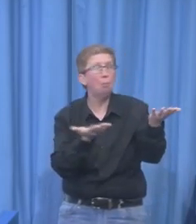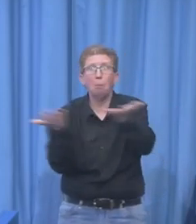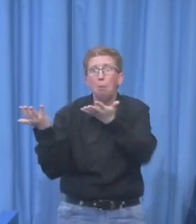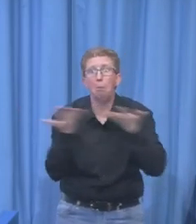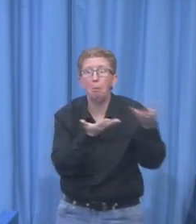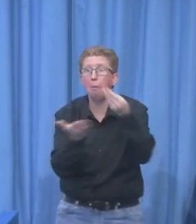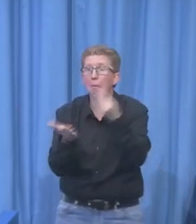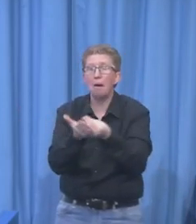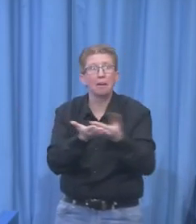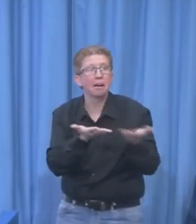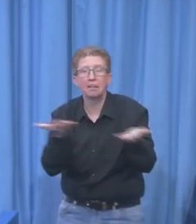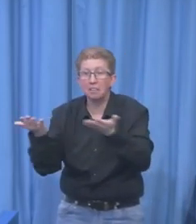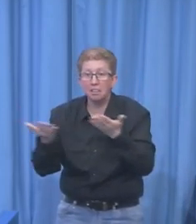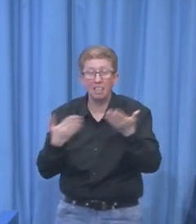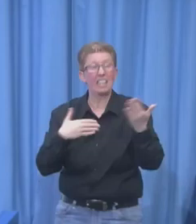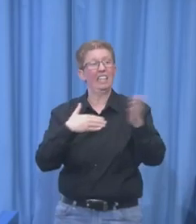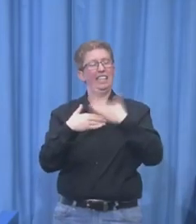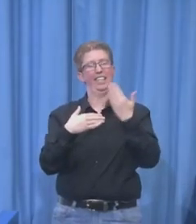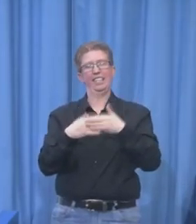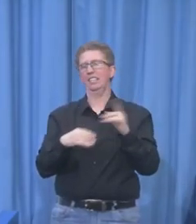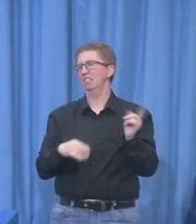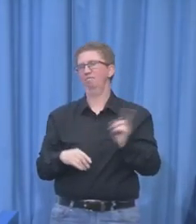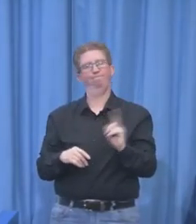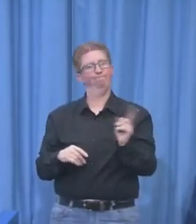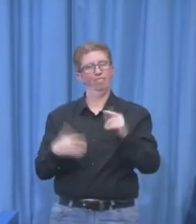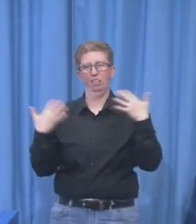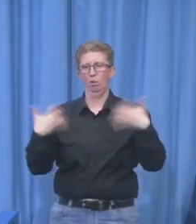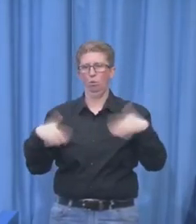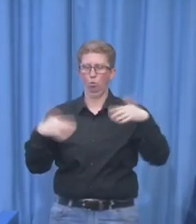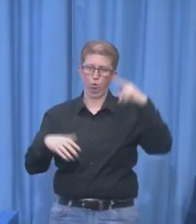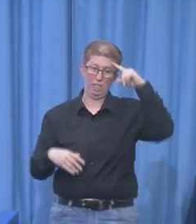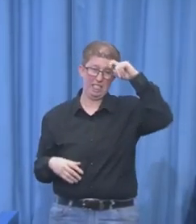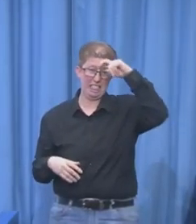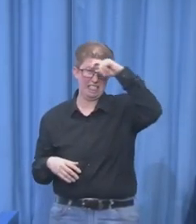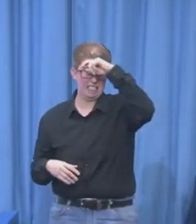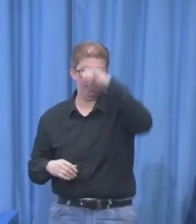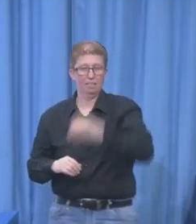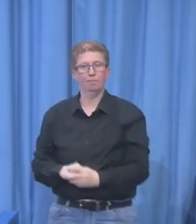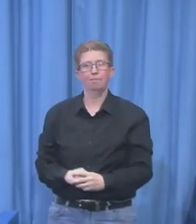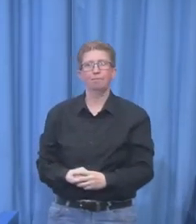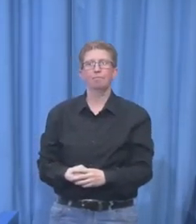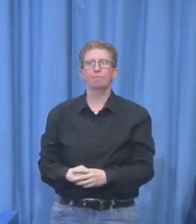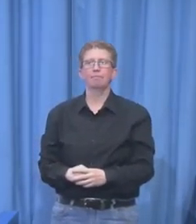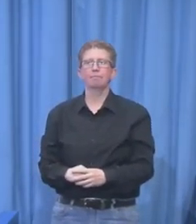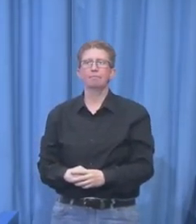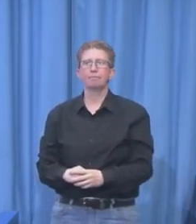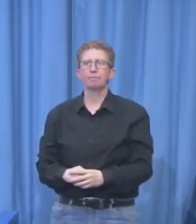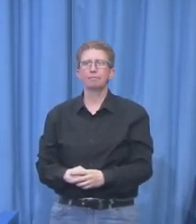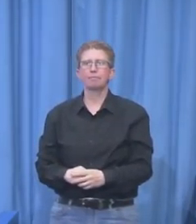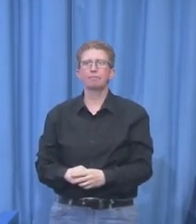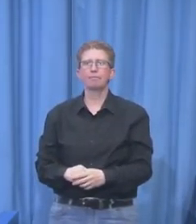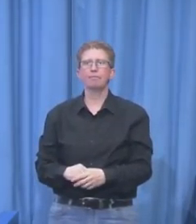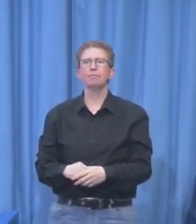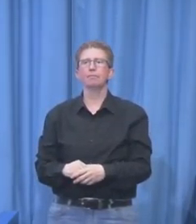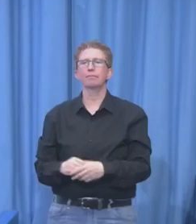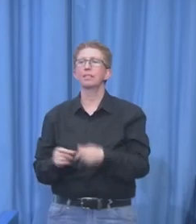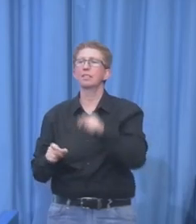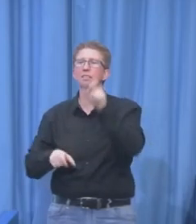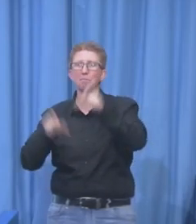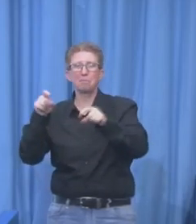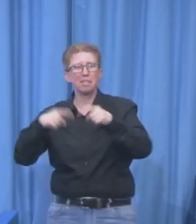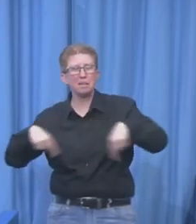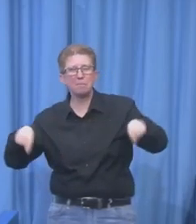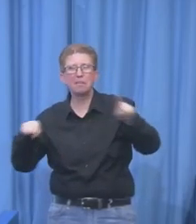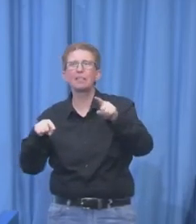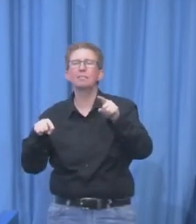thing that I think it's a human thing that we all need is sensitivity and patience, but especially when we work with